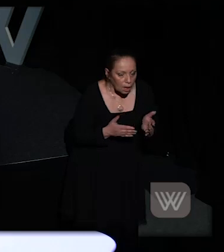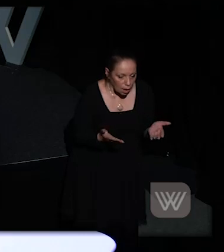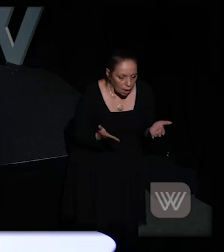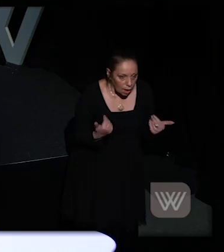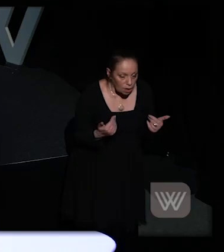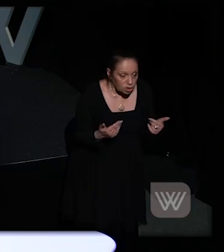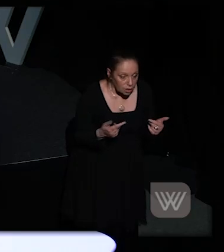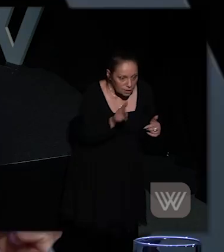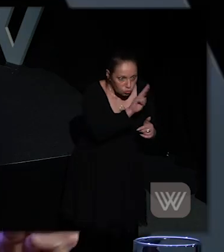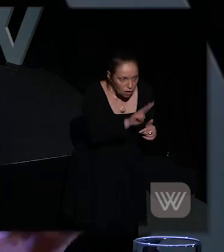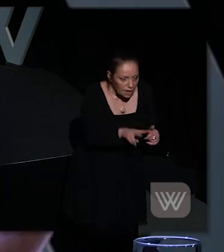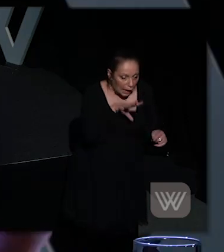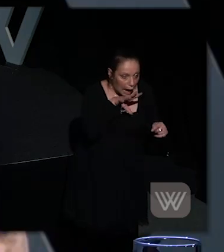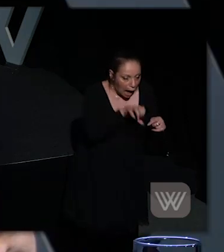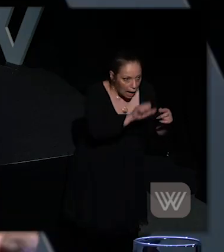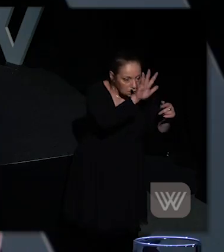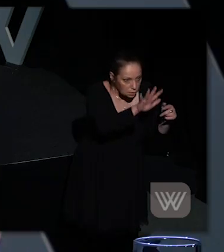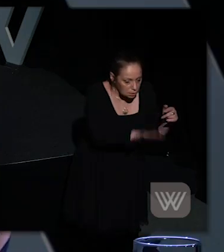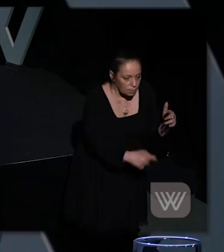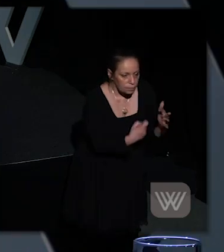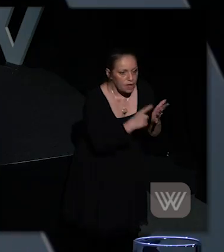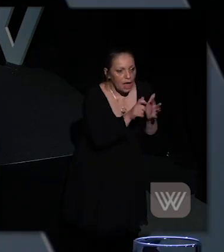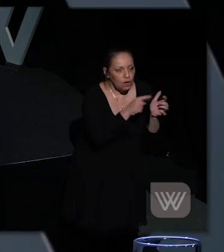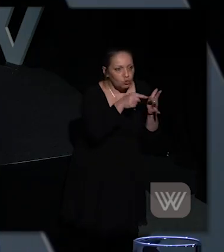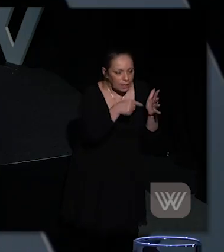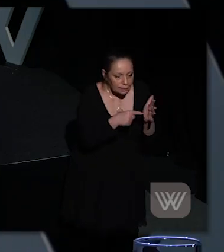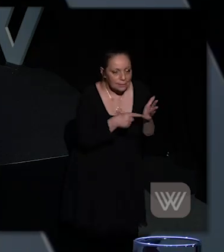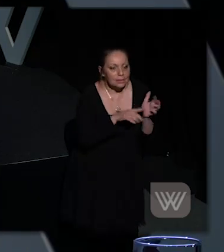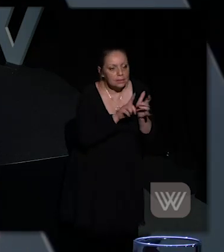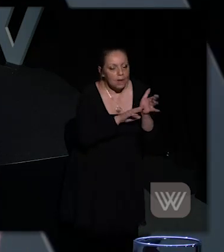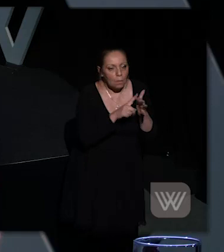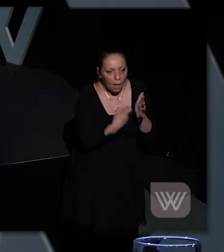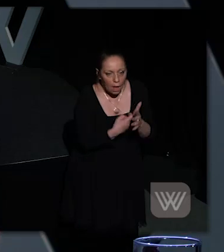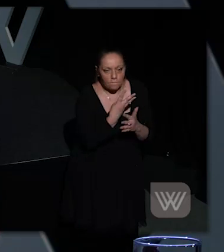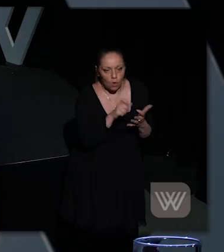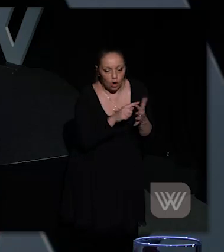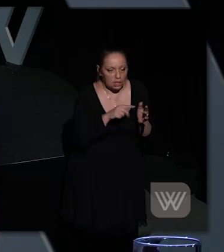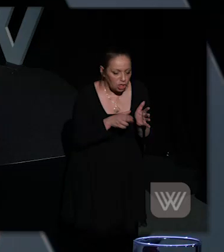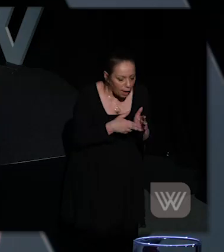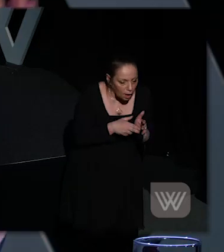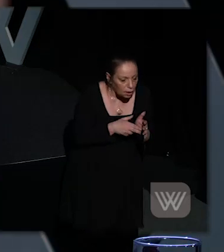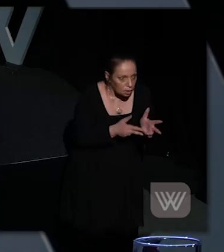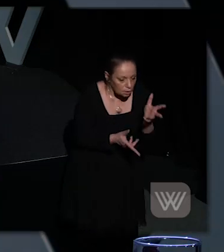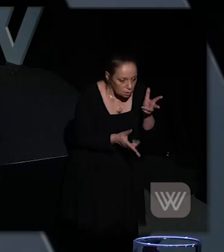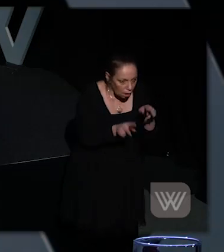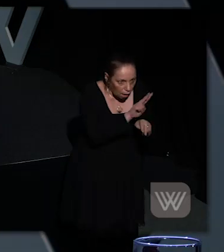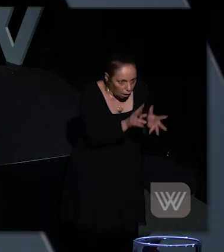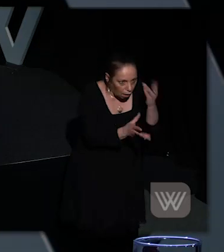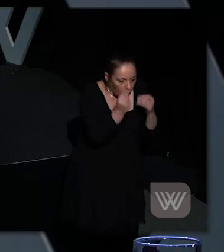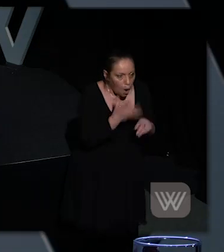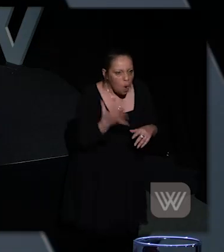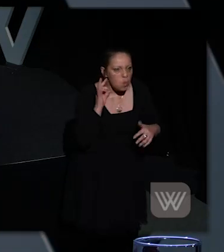like, in the cesspits of the internet, like Reddit, Tumblr, 4chan, imbibing white